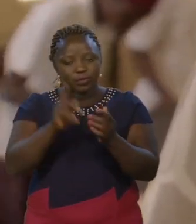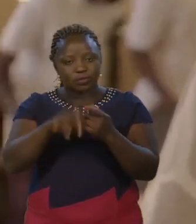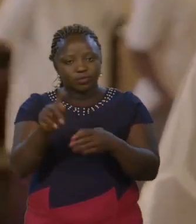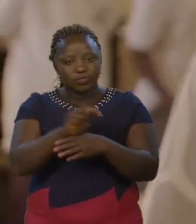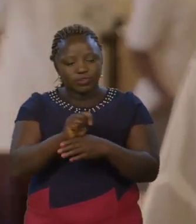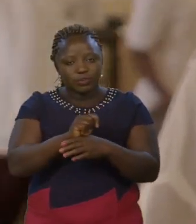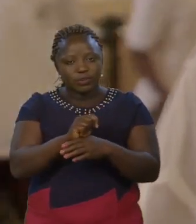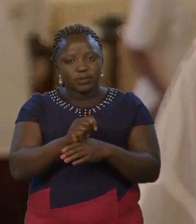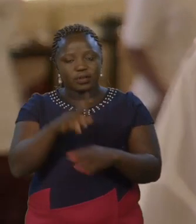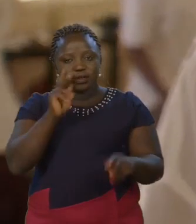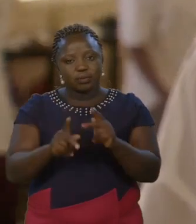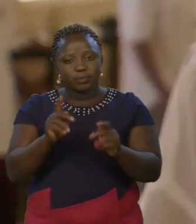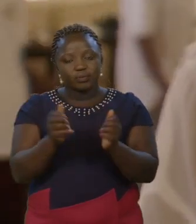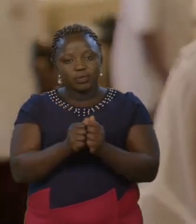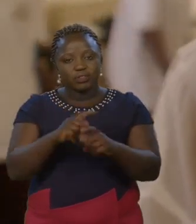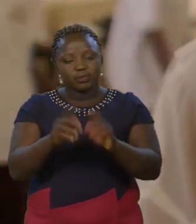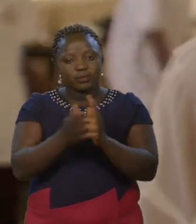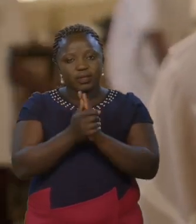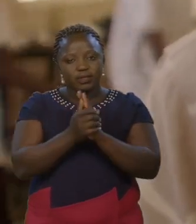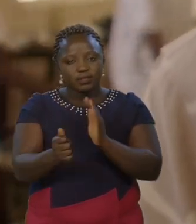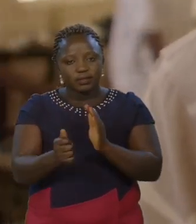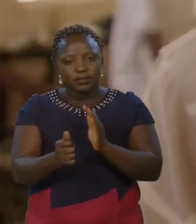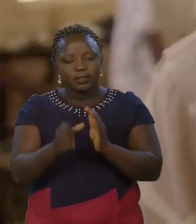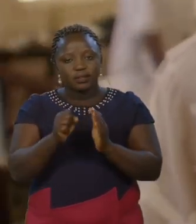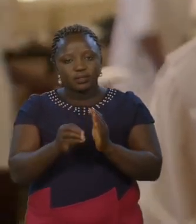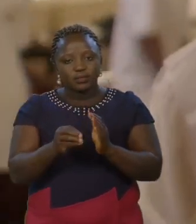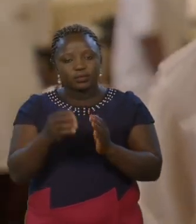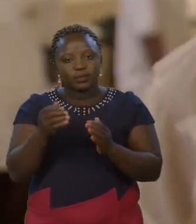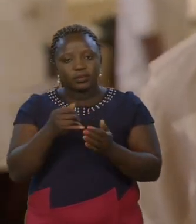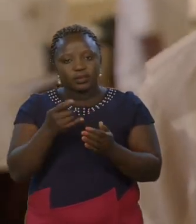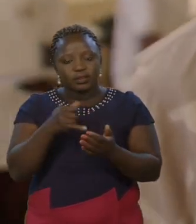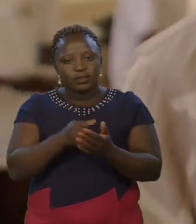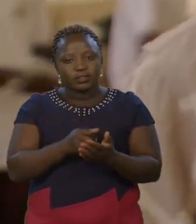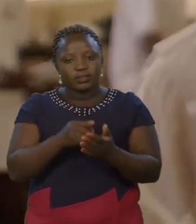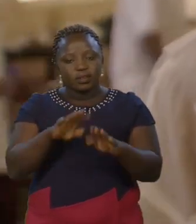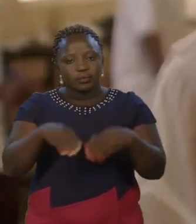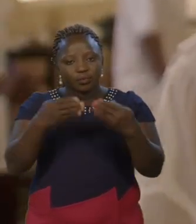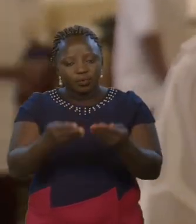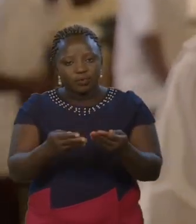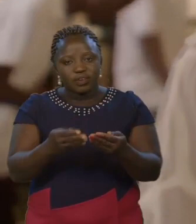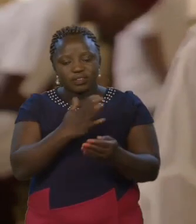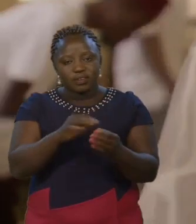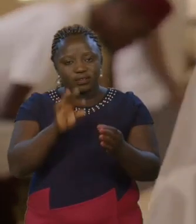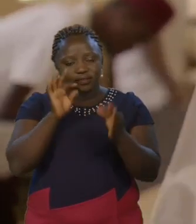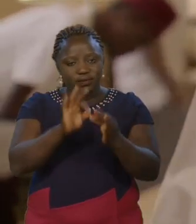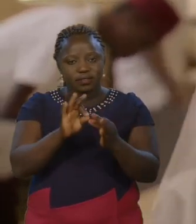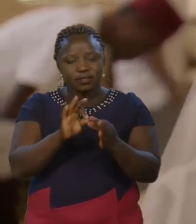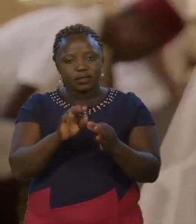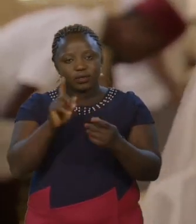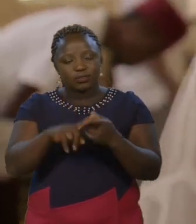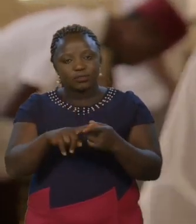of training middleman power skill. So the service provider coming here all fit